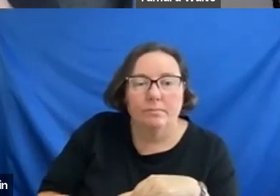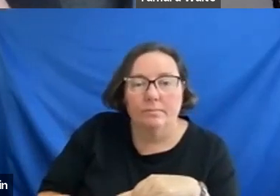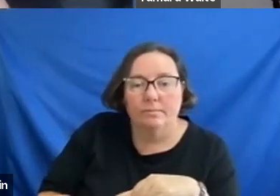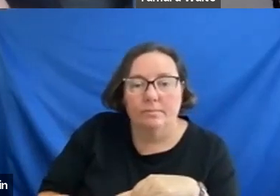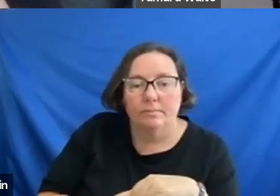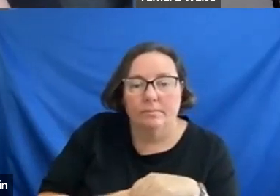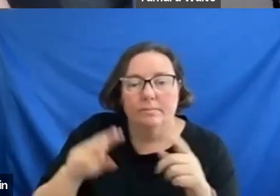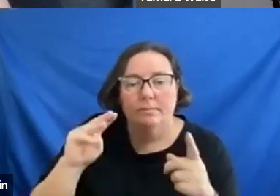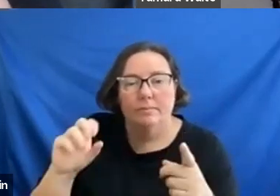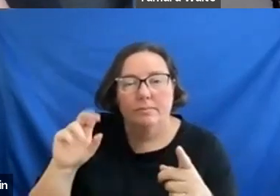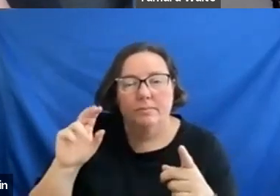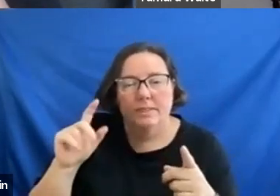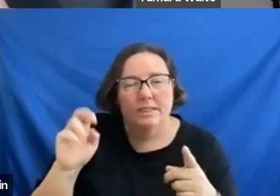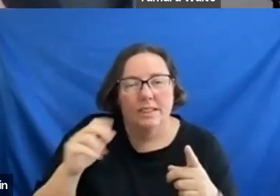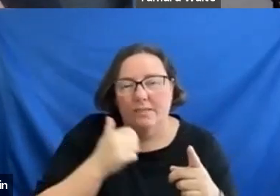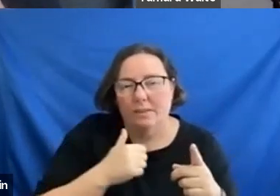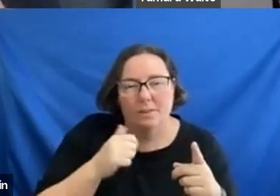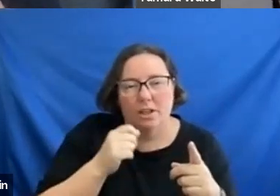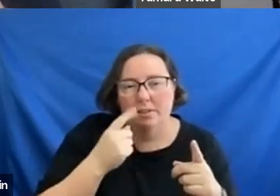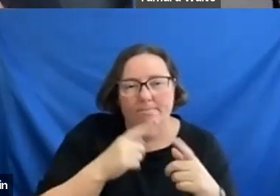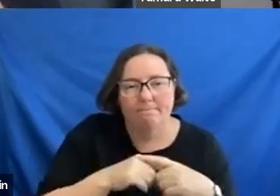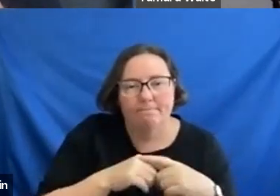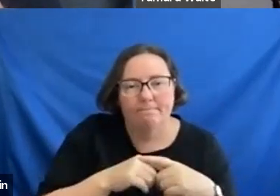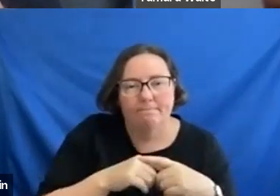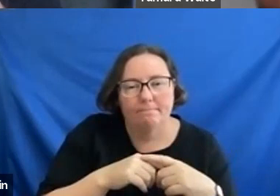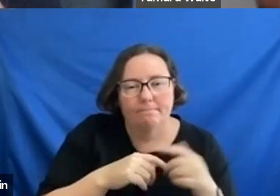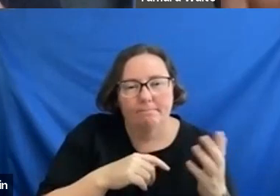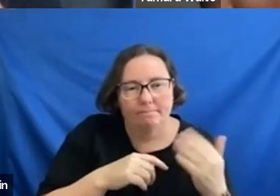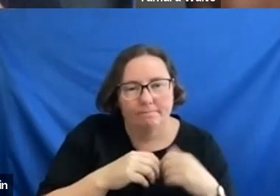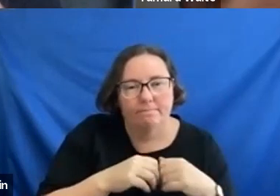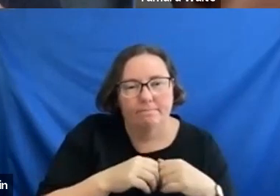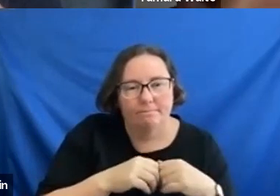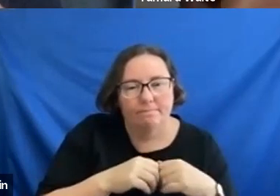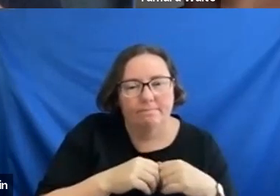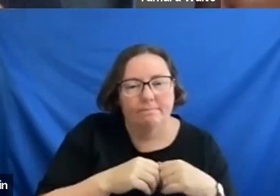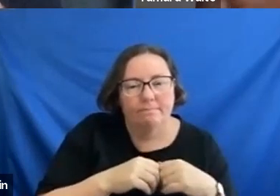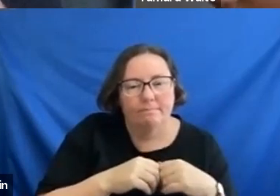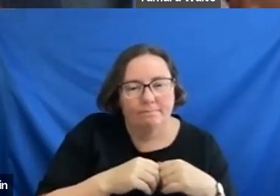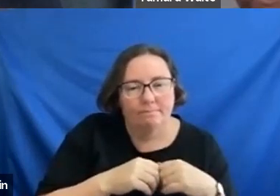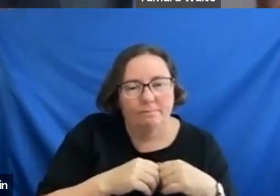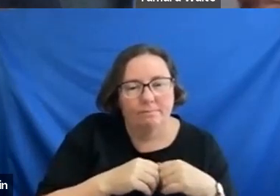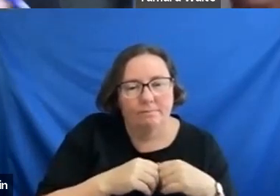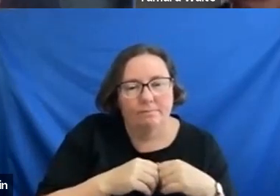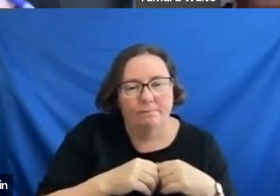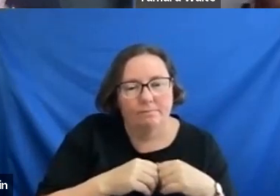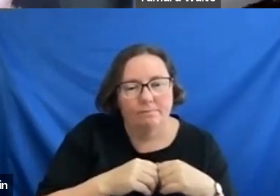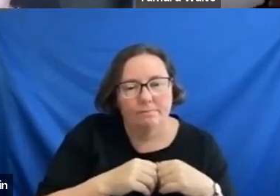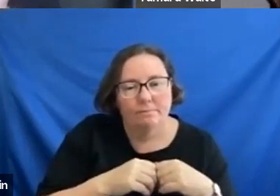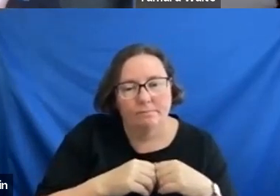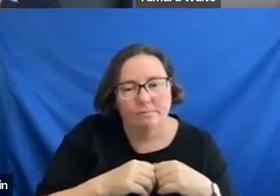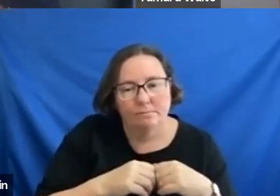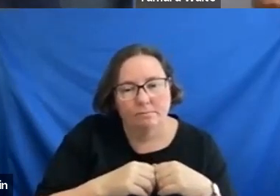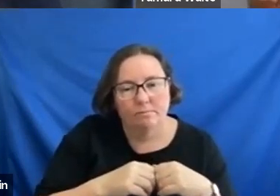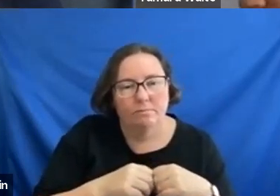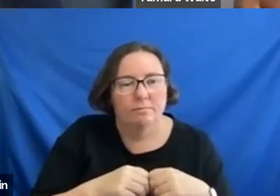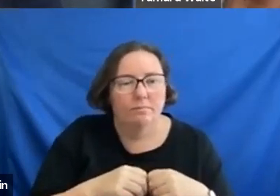I'm sorry, Mr. Acevedo, could you just expound on that? Just so that we make sure that we're all clear on kind of, I